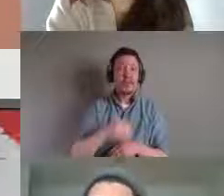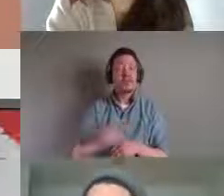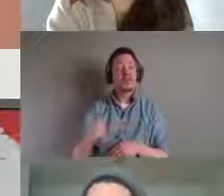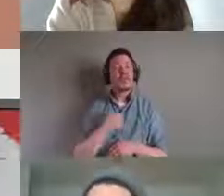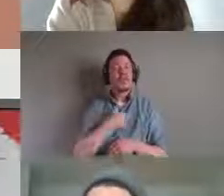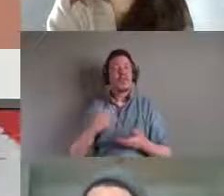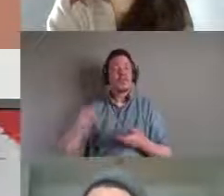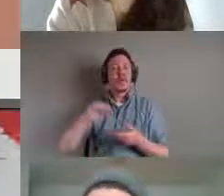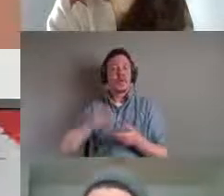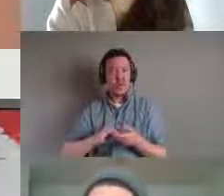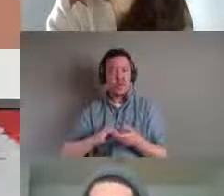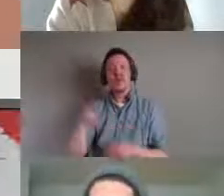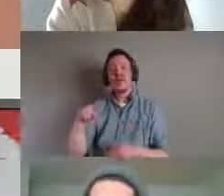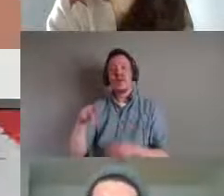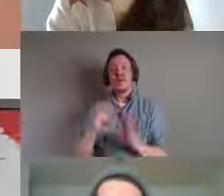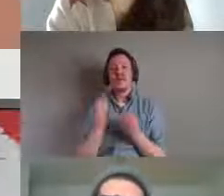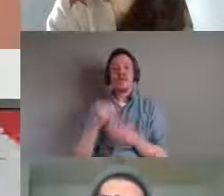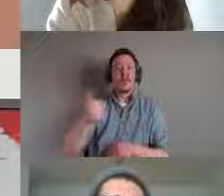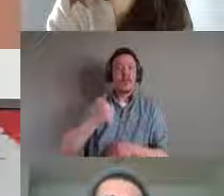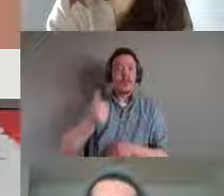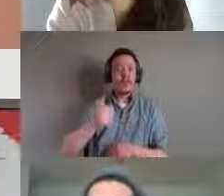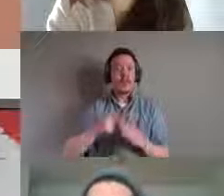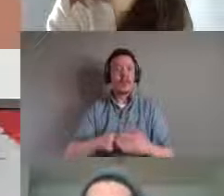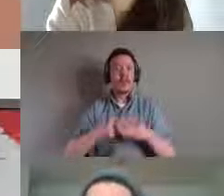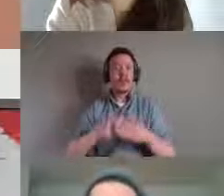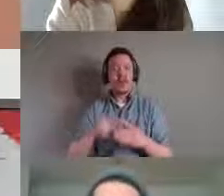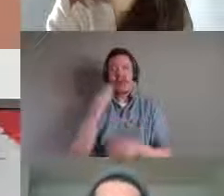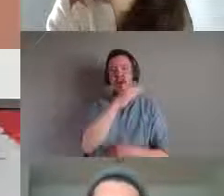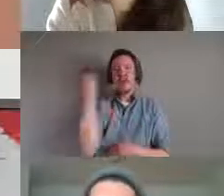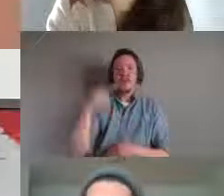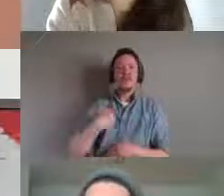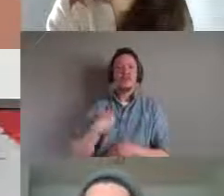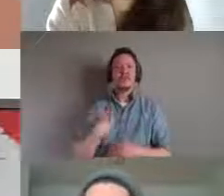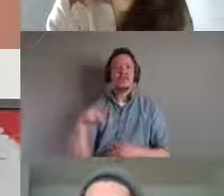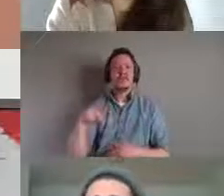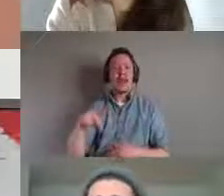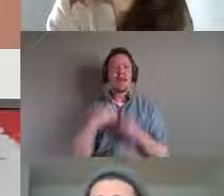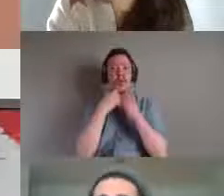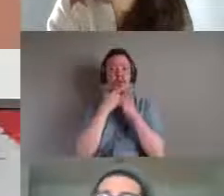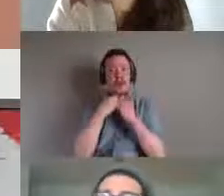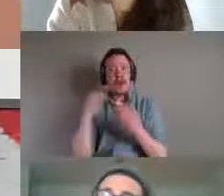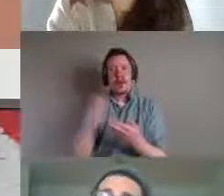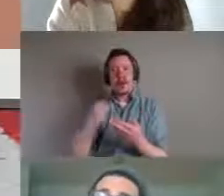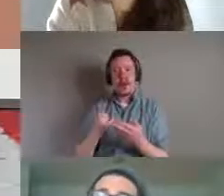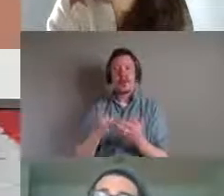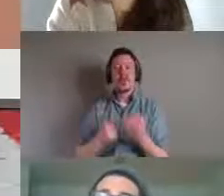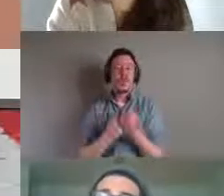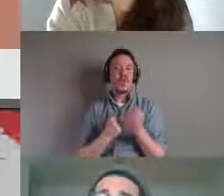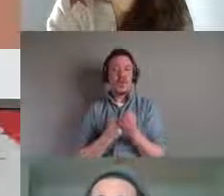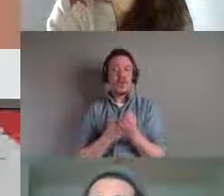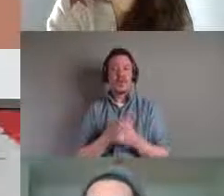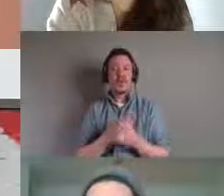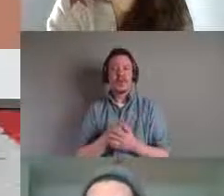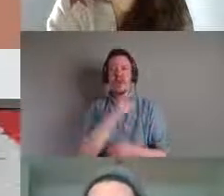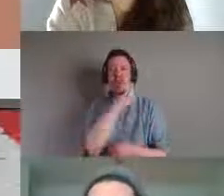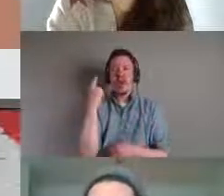with Portland Bureau of Transportation on an initiative called Black Portland Matters Art and Placemaking Initiative, which supports